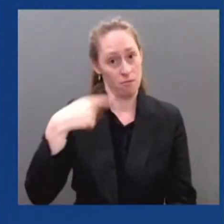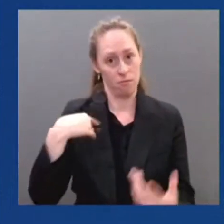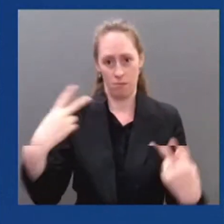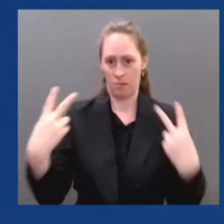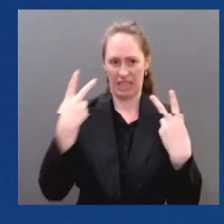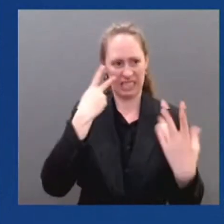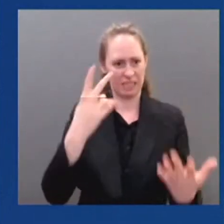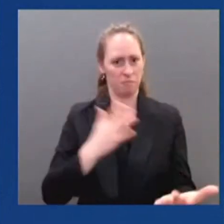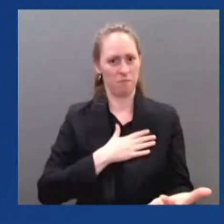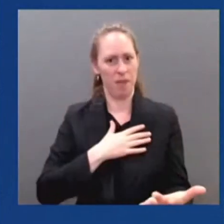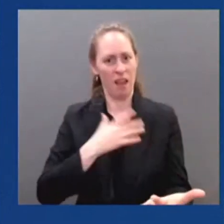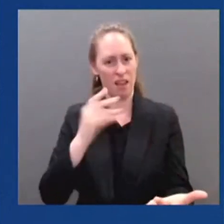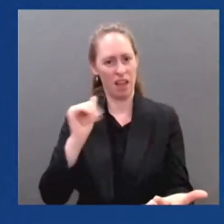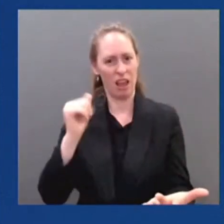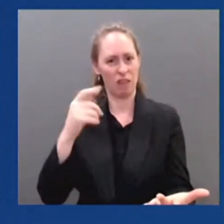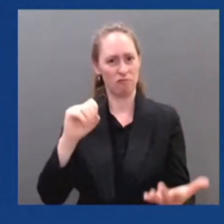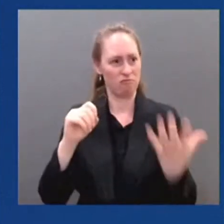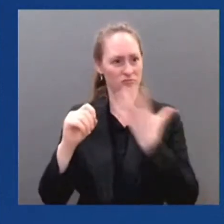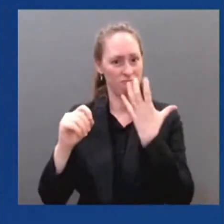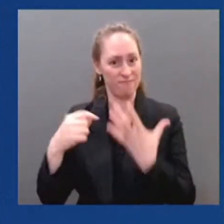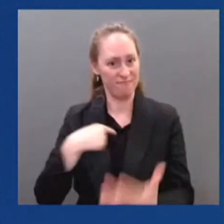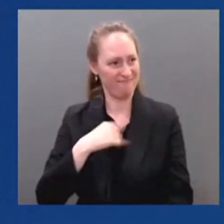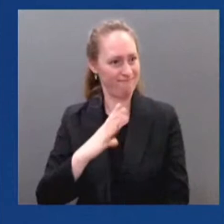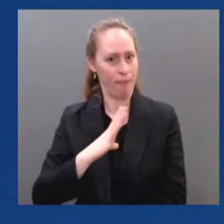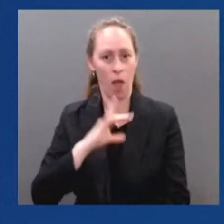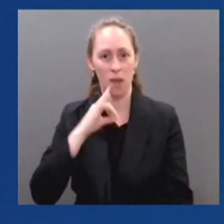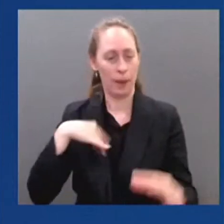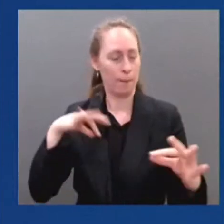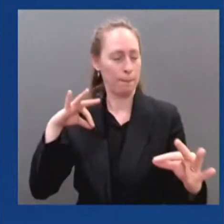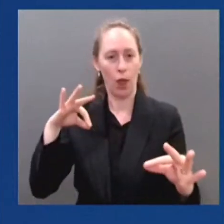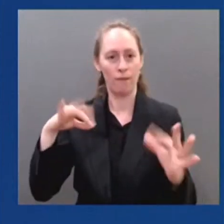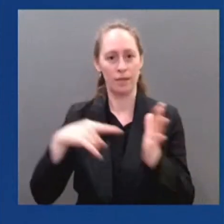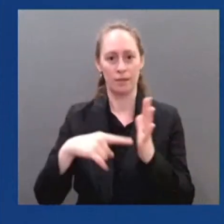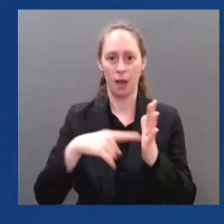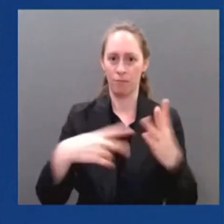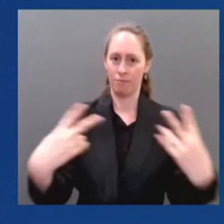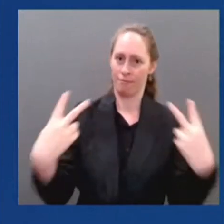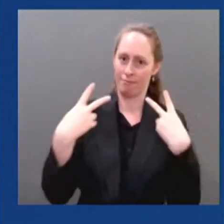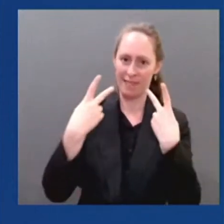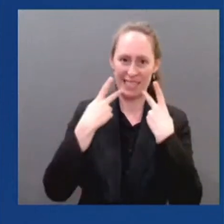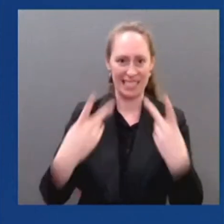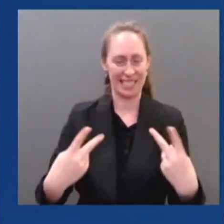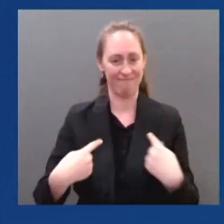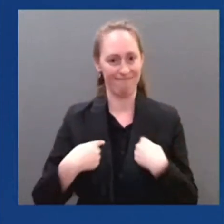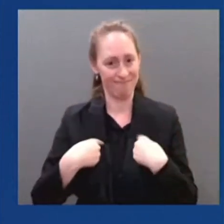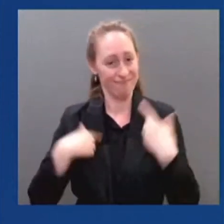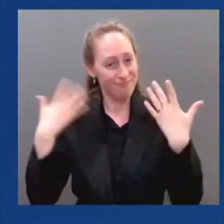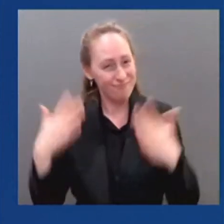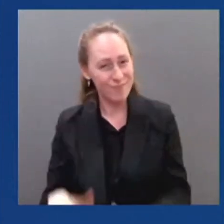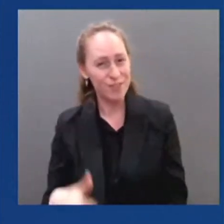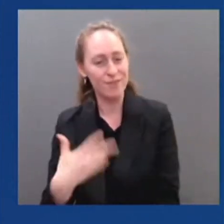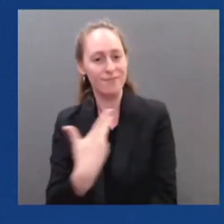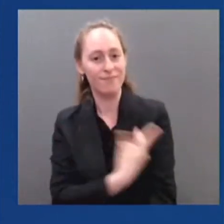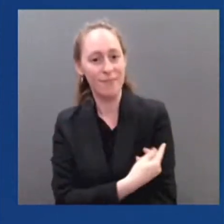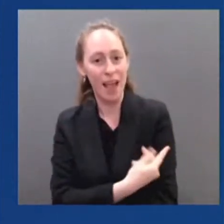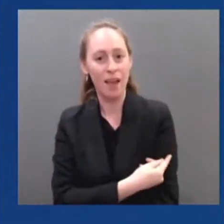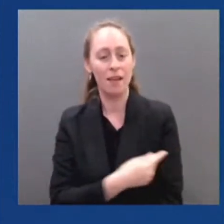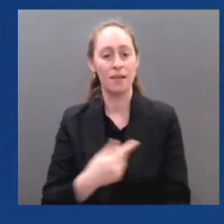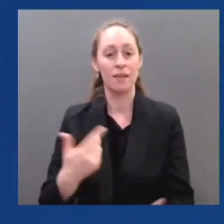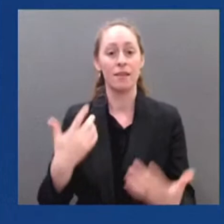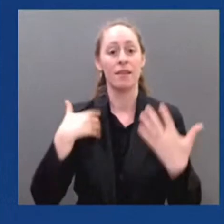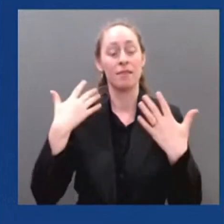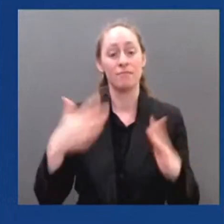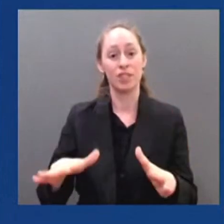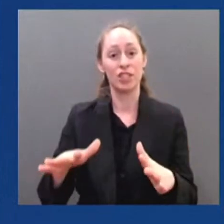today. I'm vaccinated, I'm doubly boosted, and I believe if that were not the case, I very likely would not be talking to